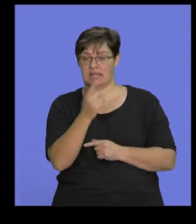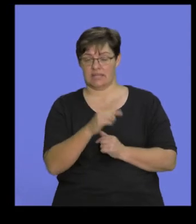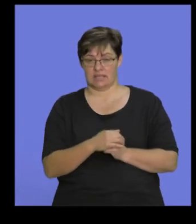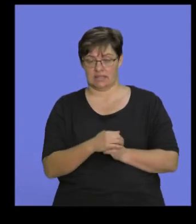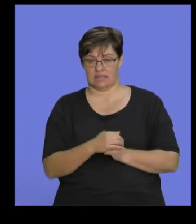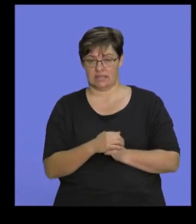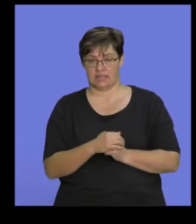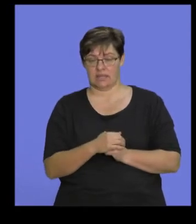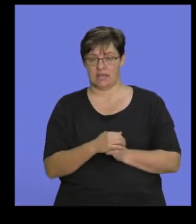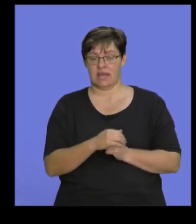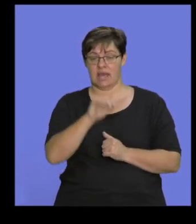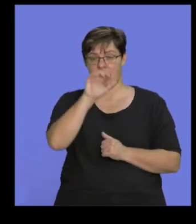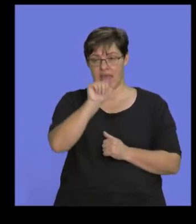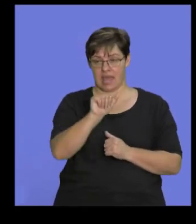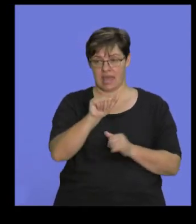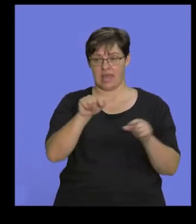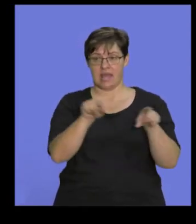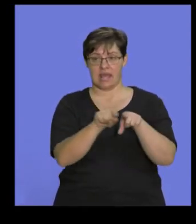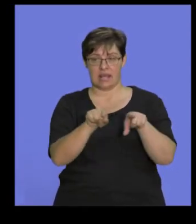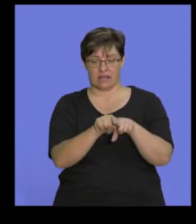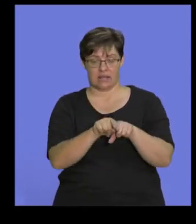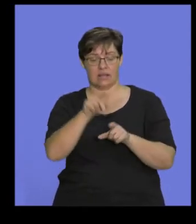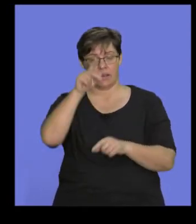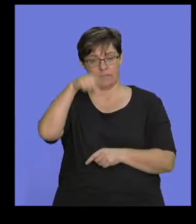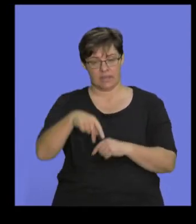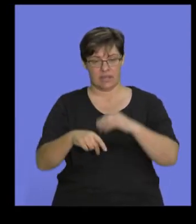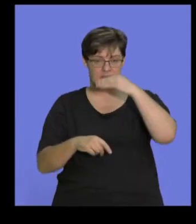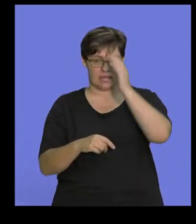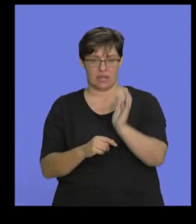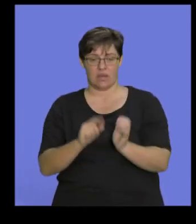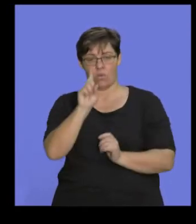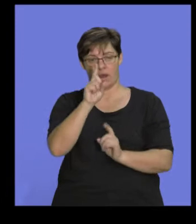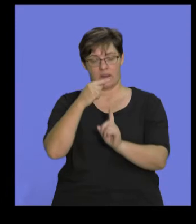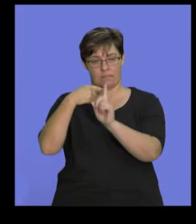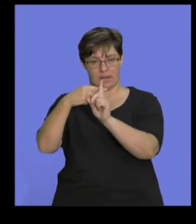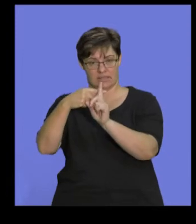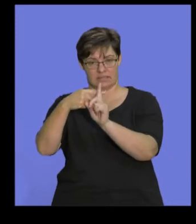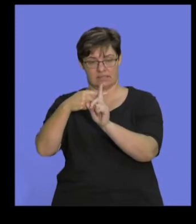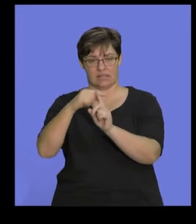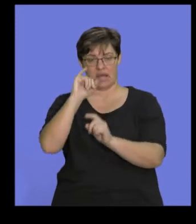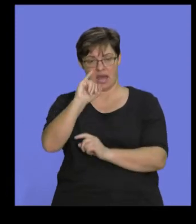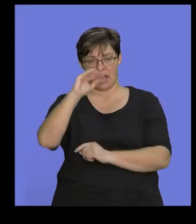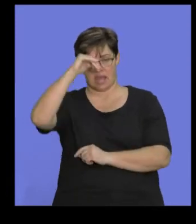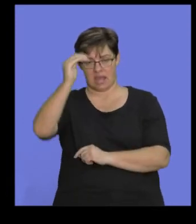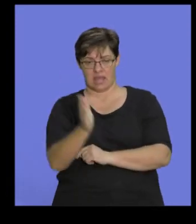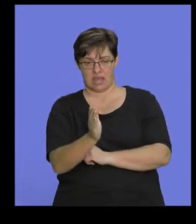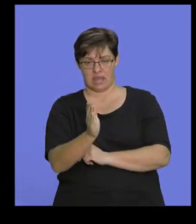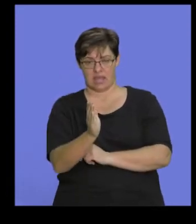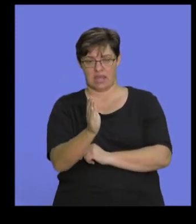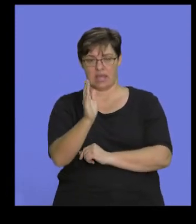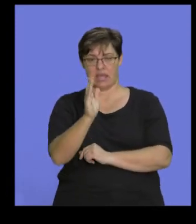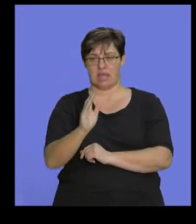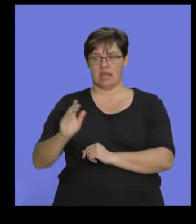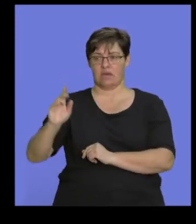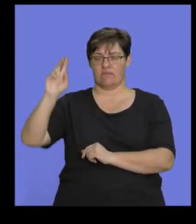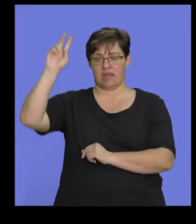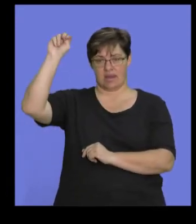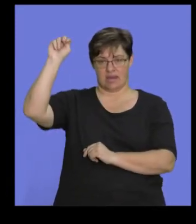say my A is equals to P into 1 plus I to the exponent of